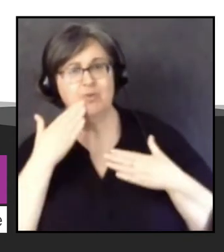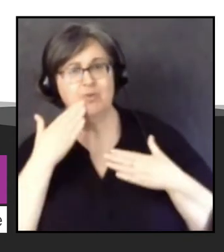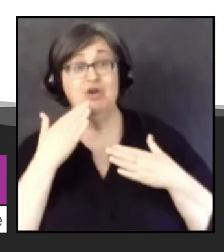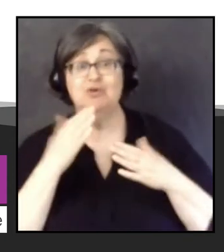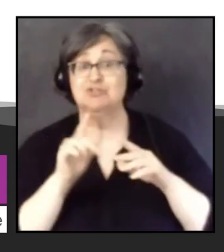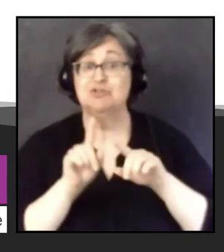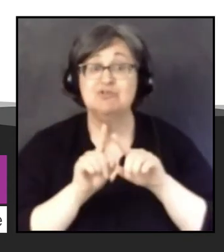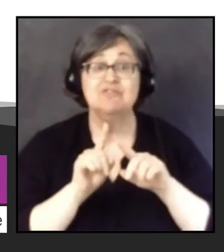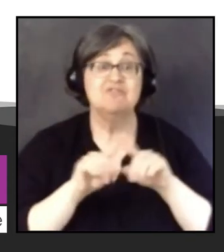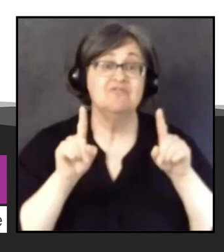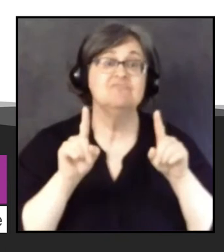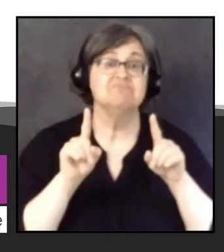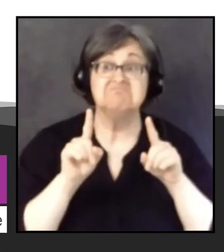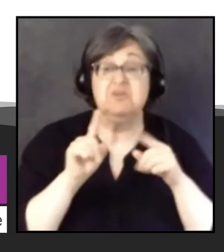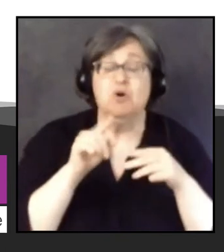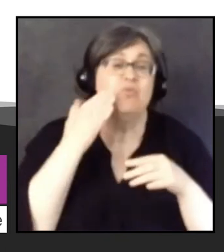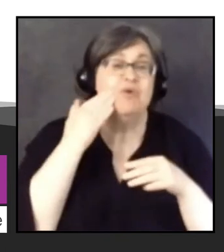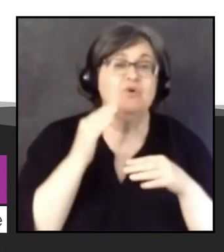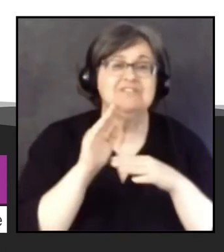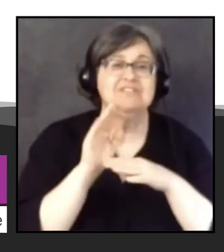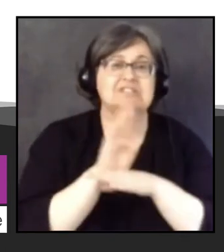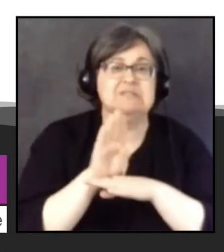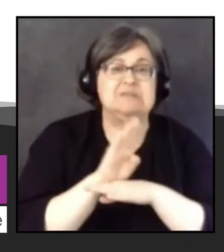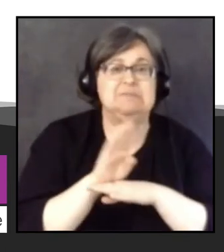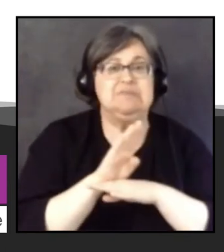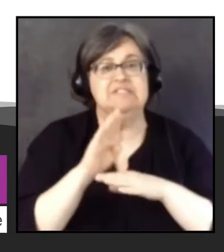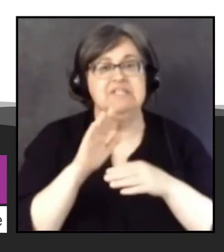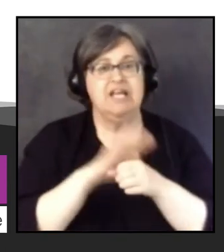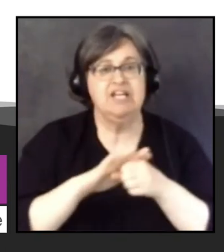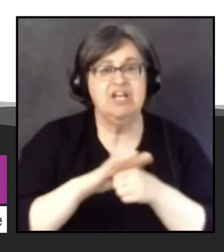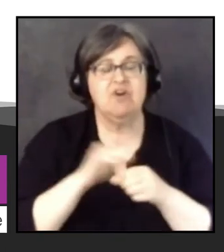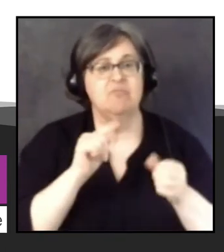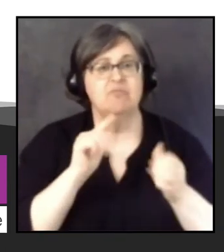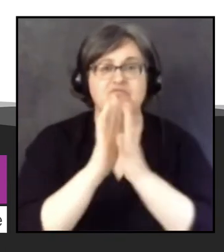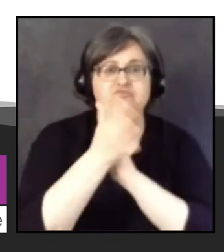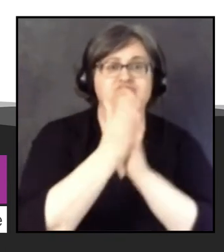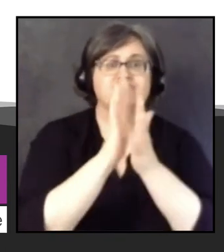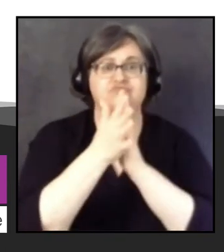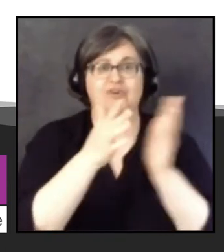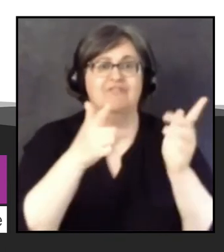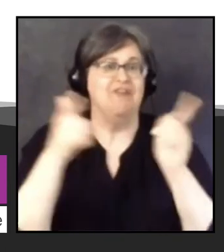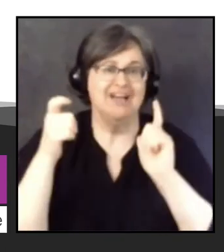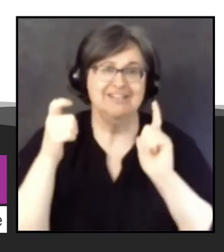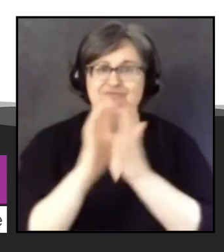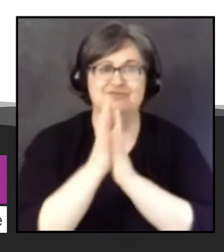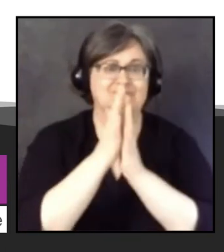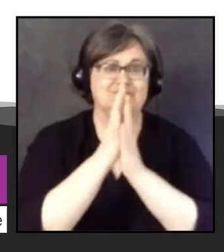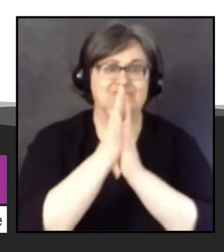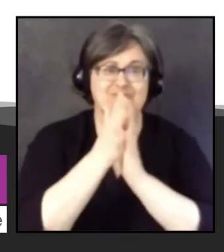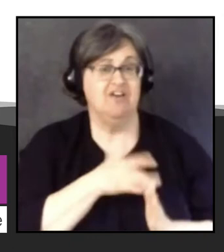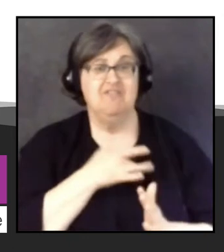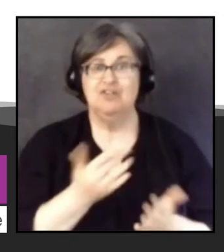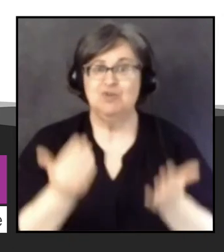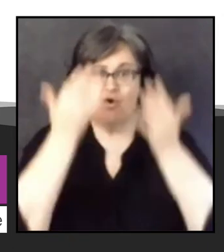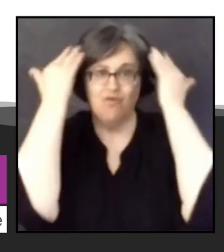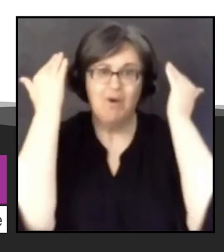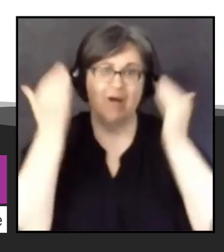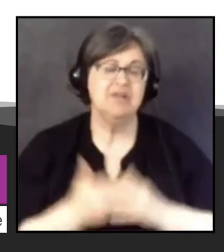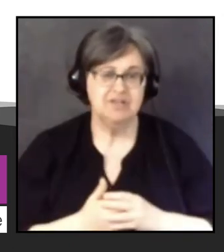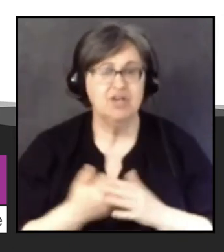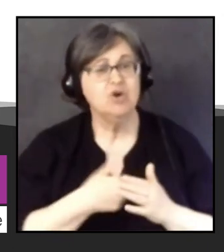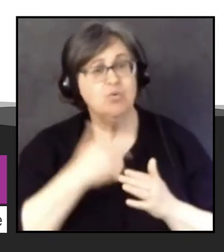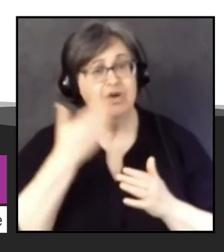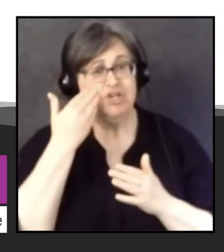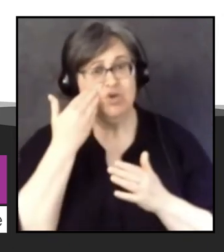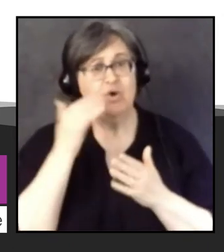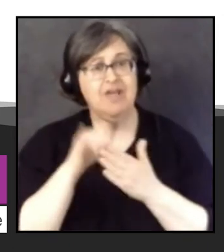neighborhood, and Fulton Street is often very busy. People walk by really fast. Sometimes it can feel overwhelming. We know